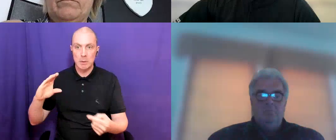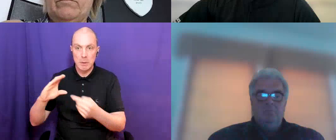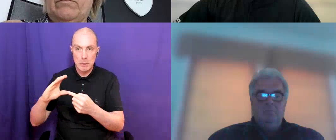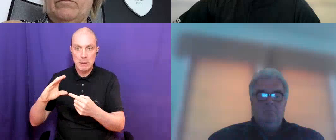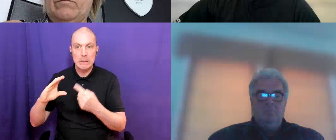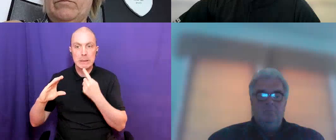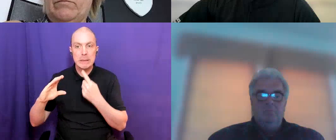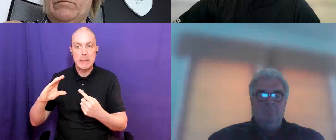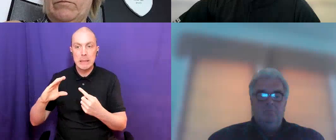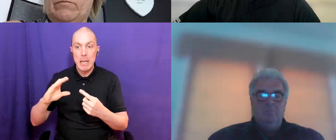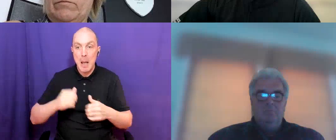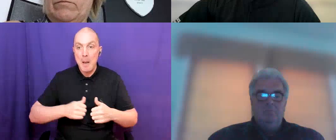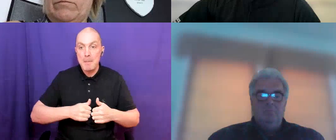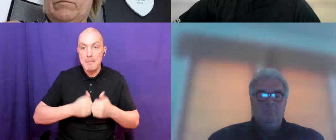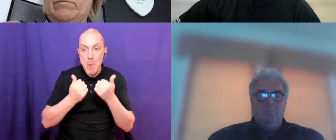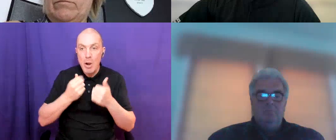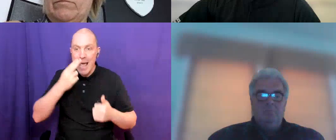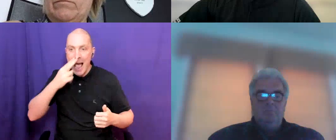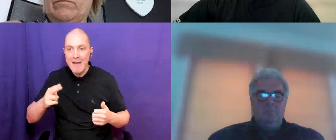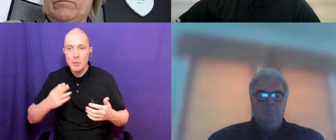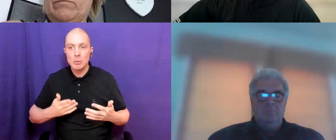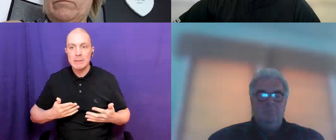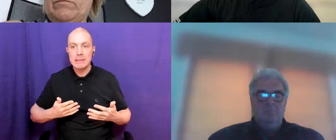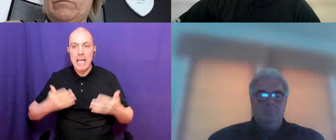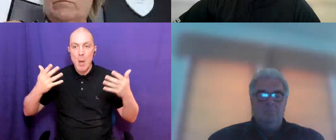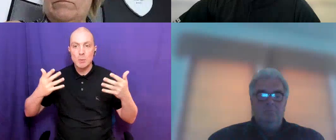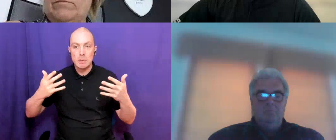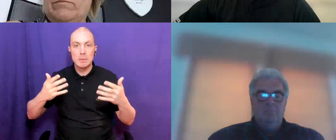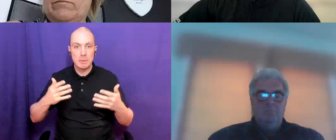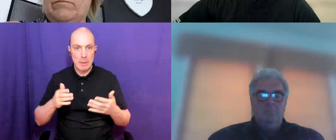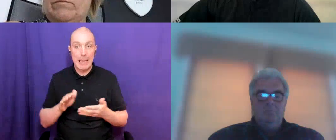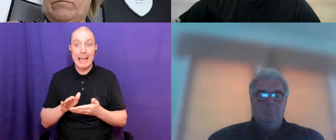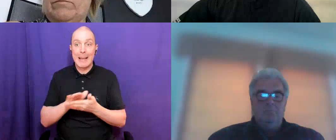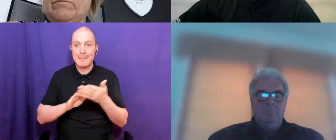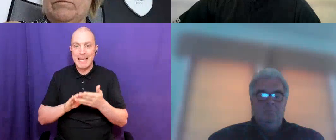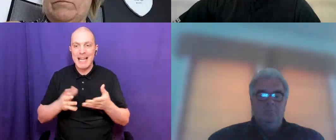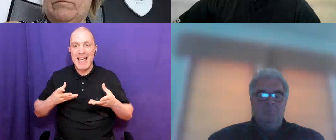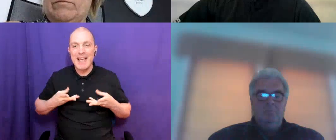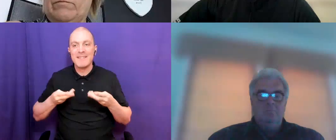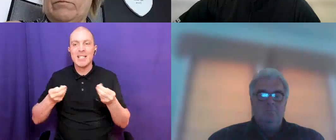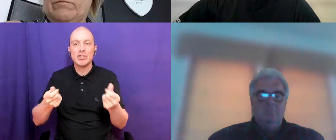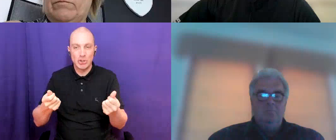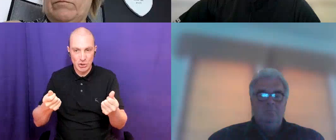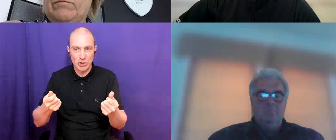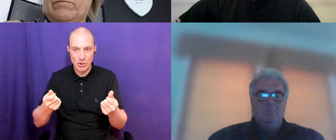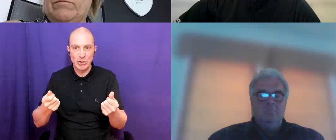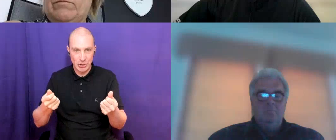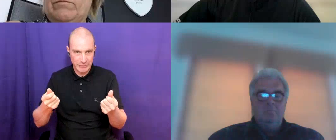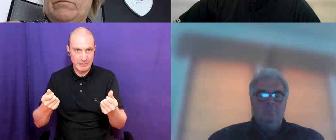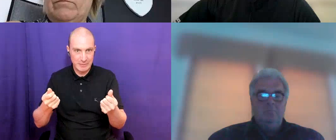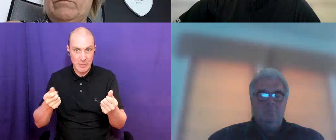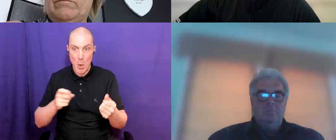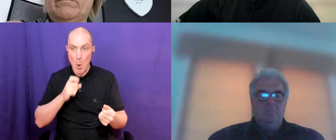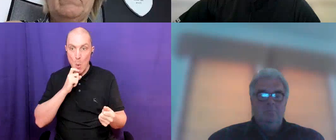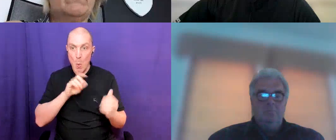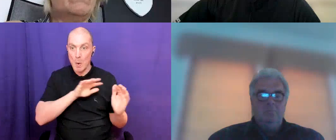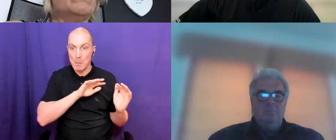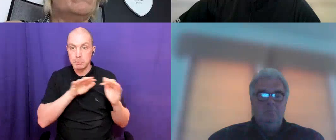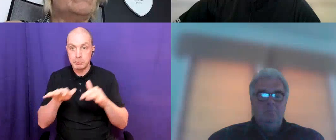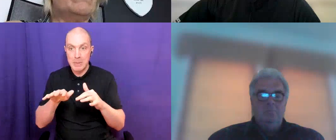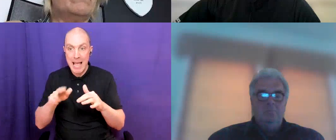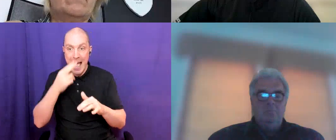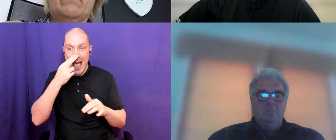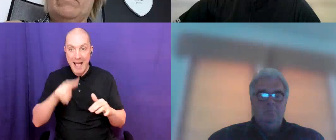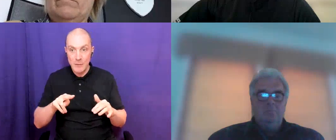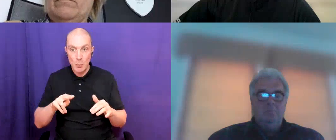or the afternoon session, to ensure that we can progress the count in an efficient manner as possible, and that those attending in the afternoon sessions are